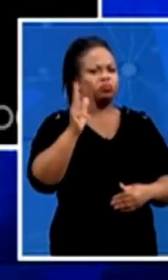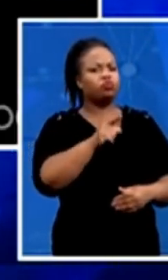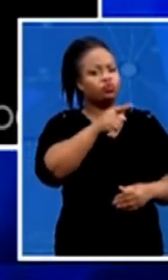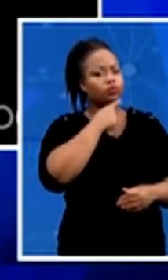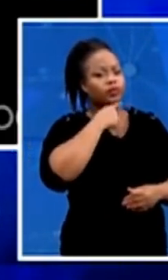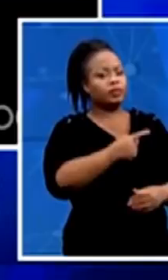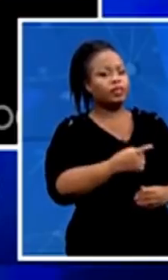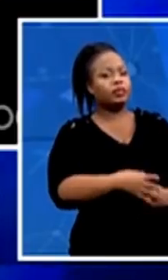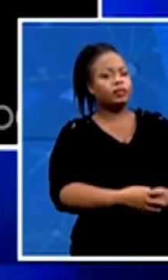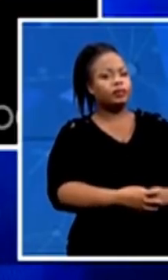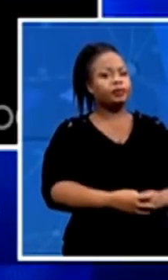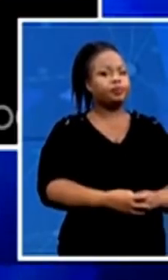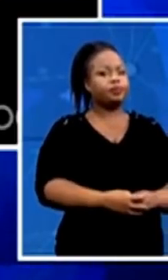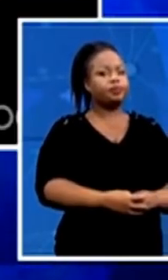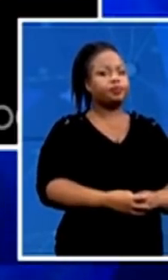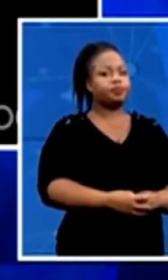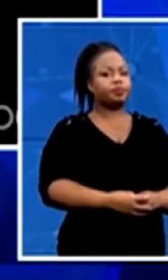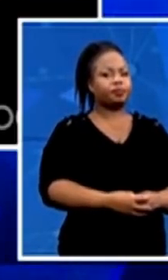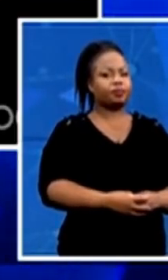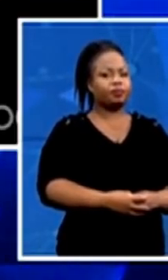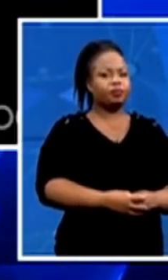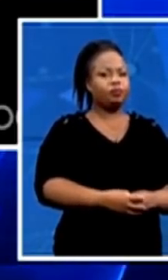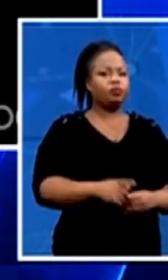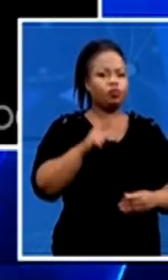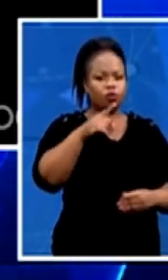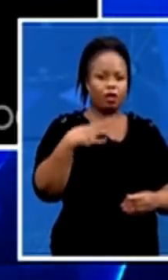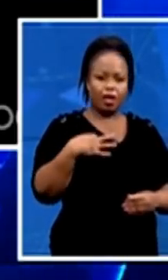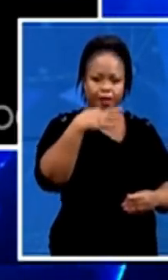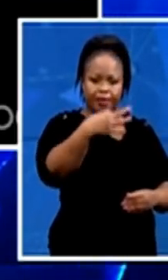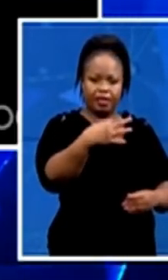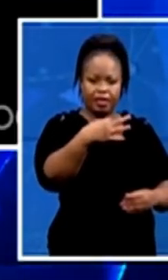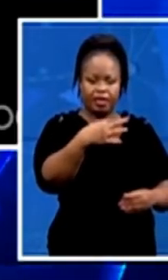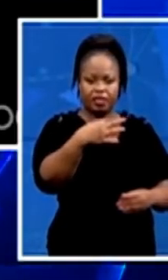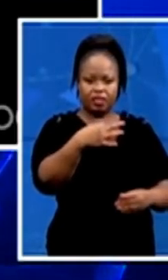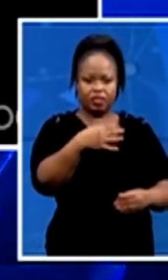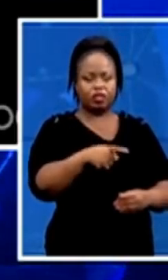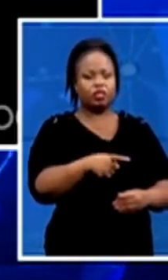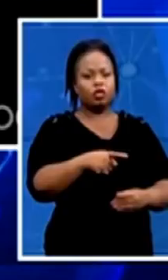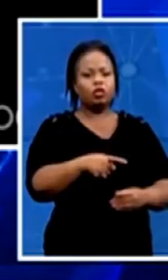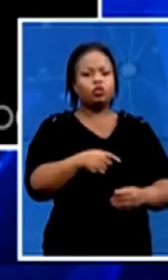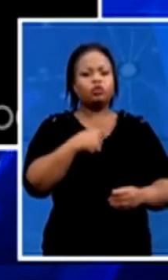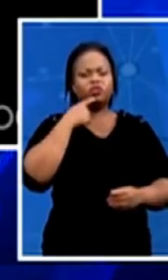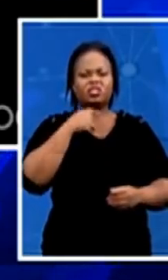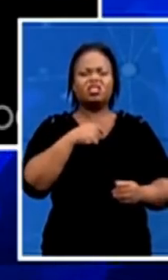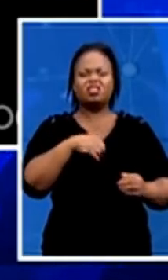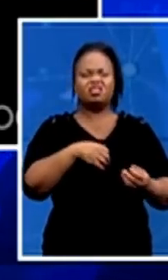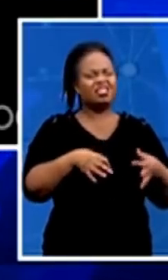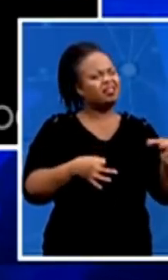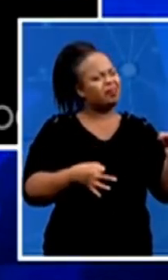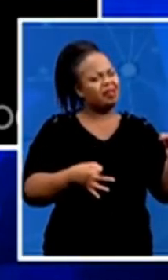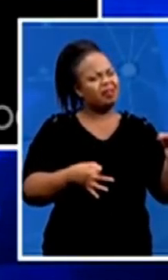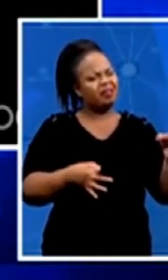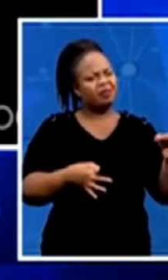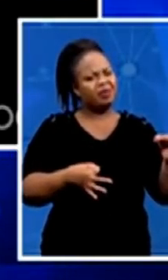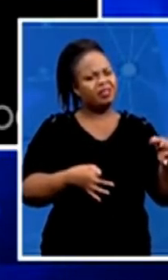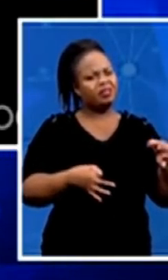you're bringing the application under further and alternative relief. When I read the papers, and it's made clear in paragraph 1 of your